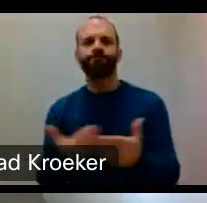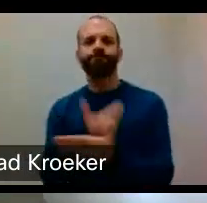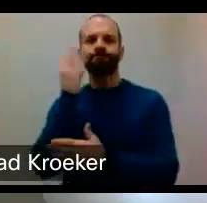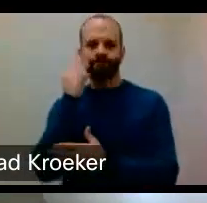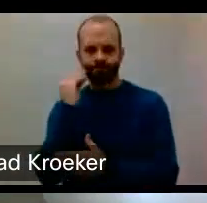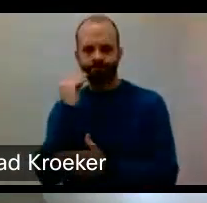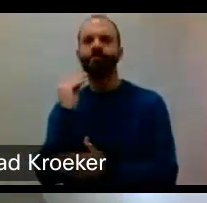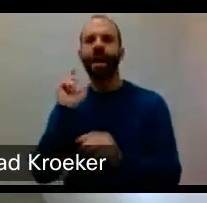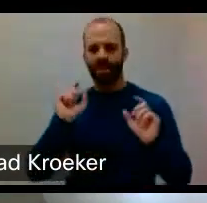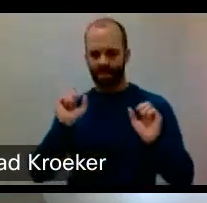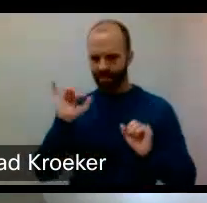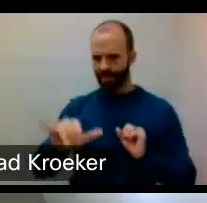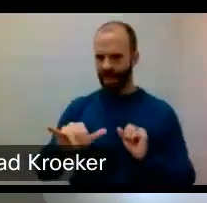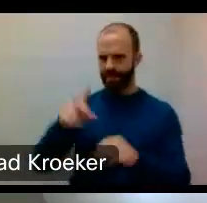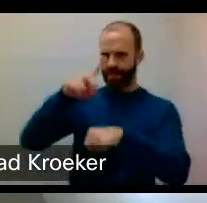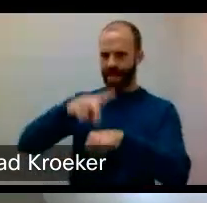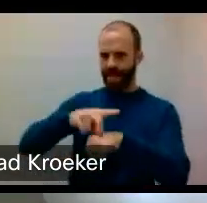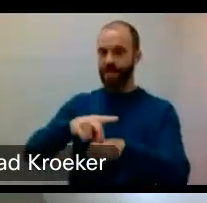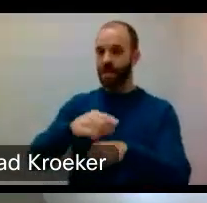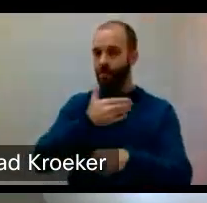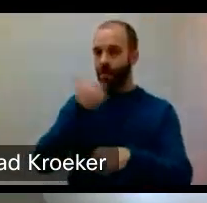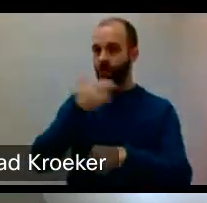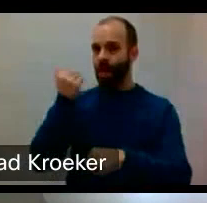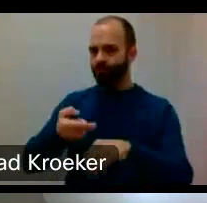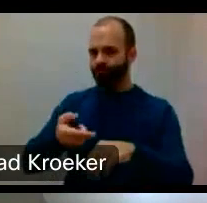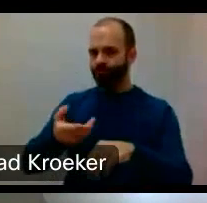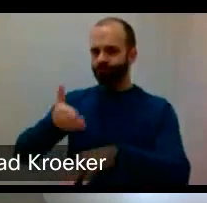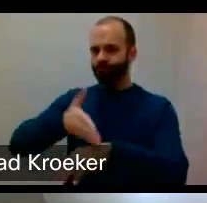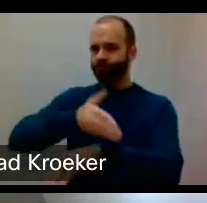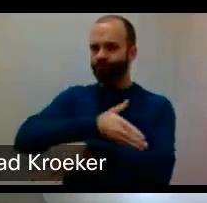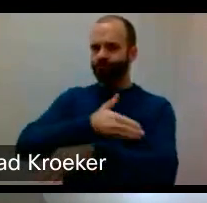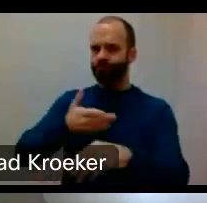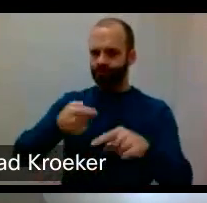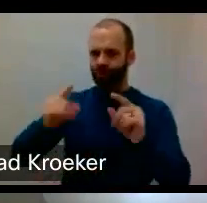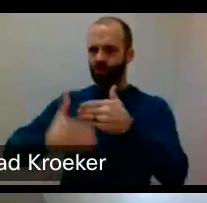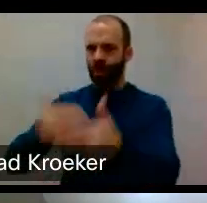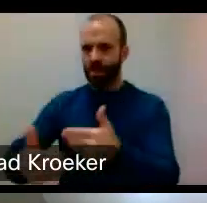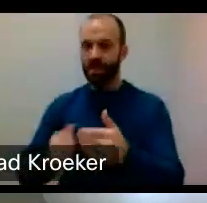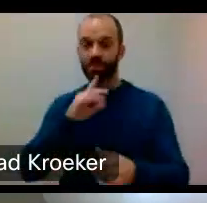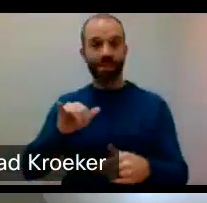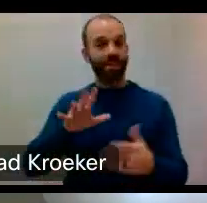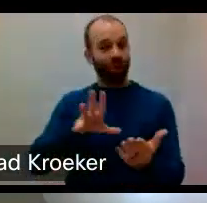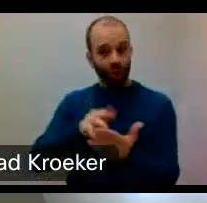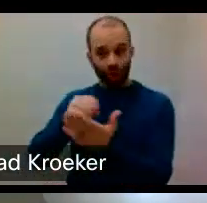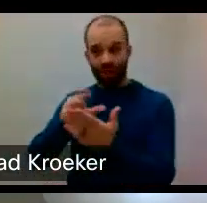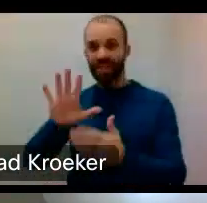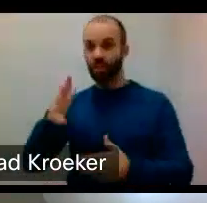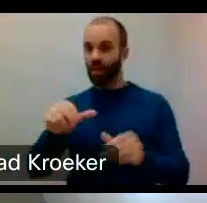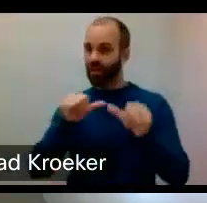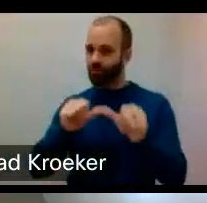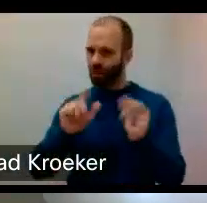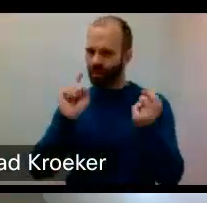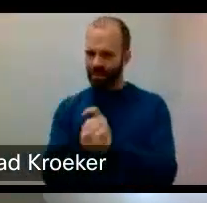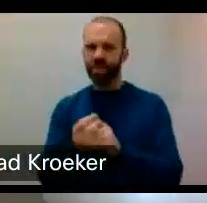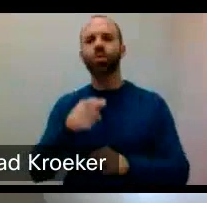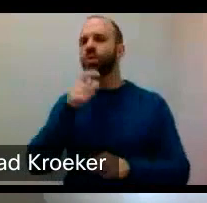or do that task better as you go. So that's what learning is. Learning is a relatively permanent change. Of course,